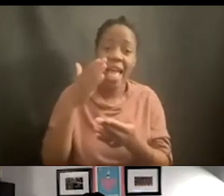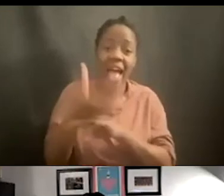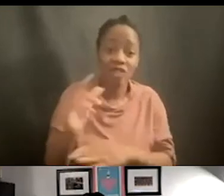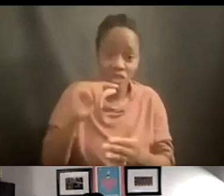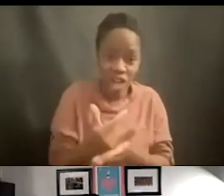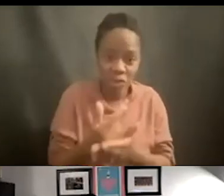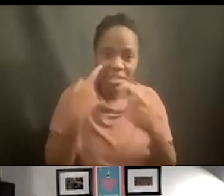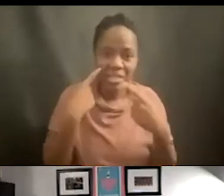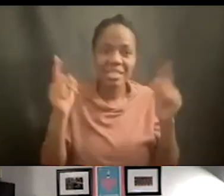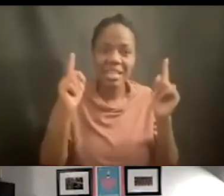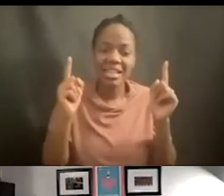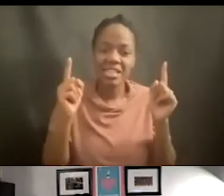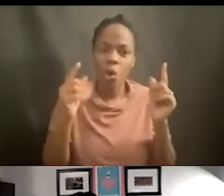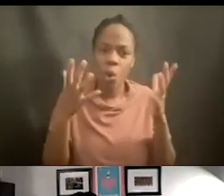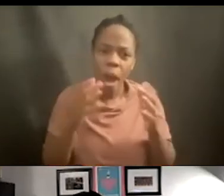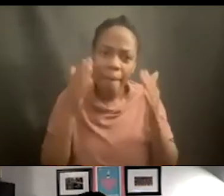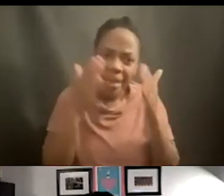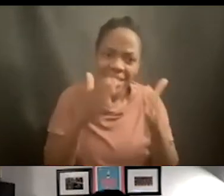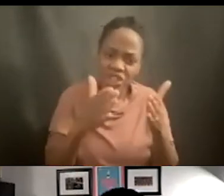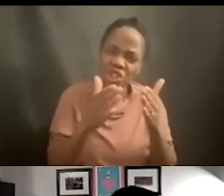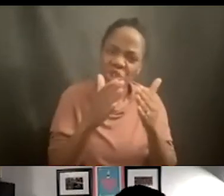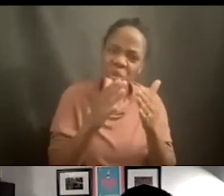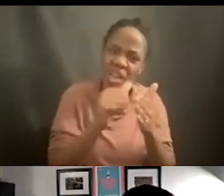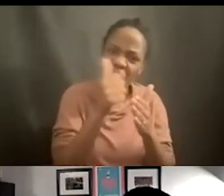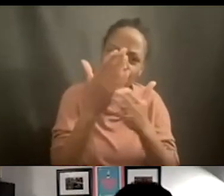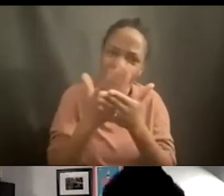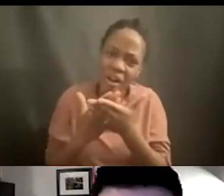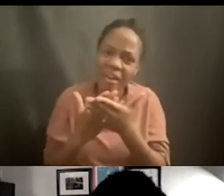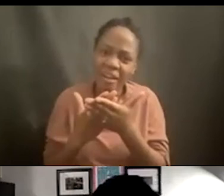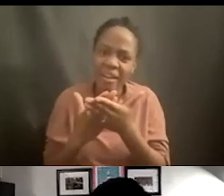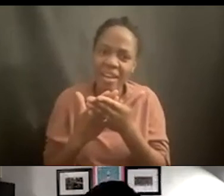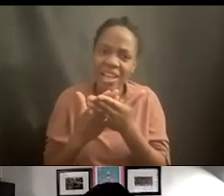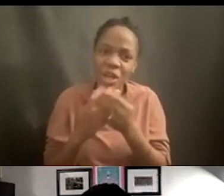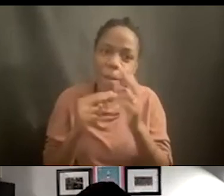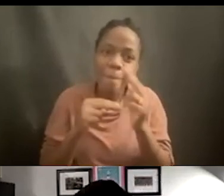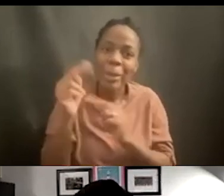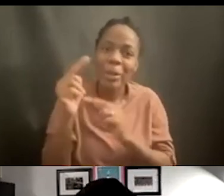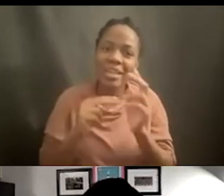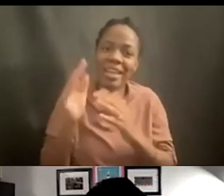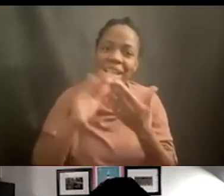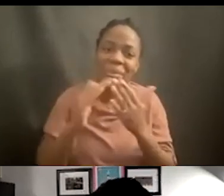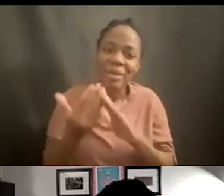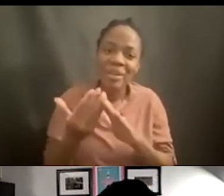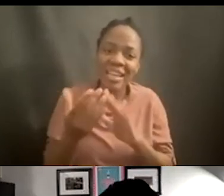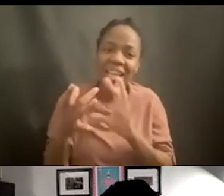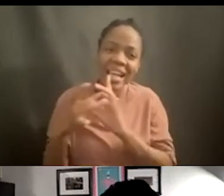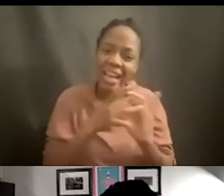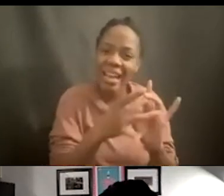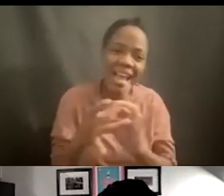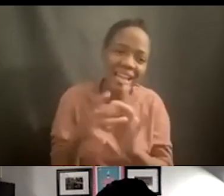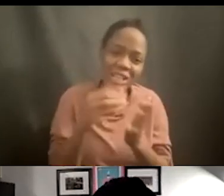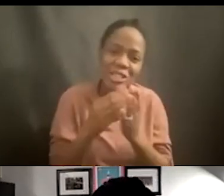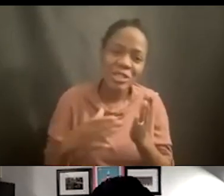we also really pay attention to the other vital part of our mission, which is building a sense of community and connecting students with each